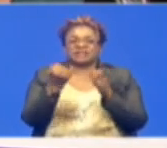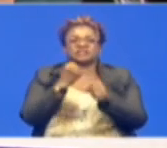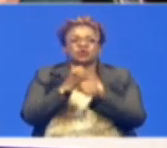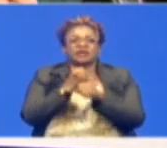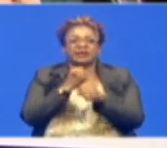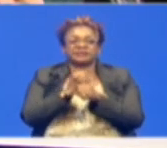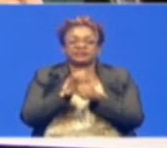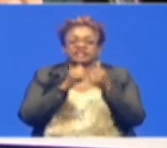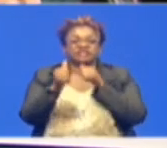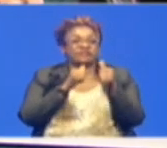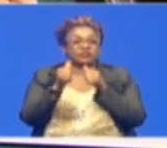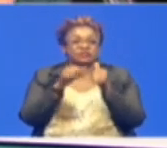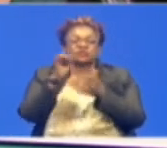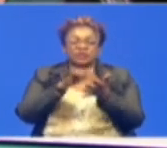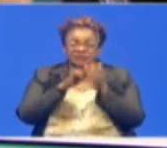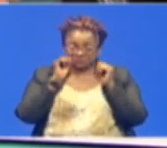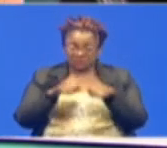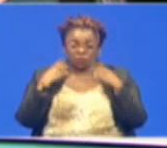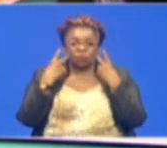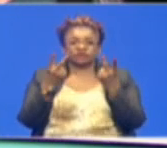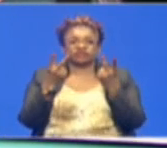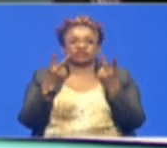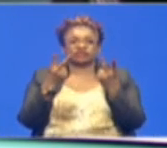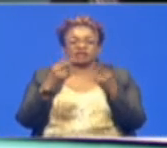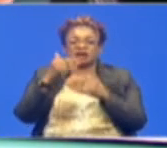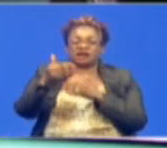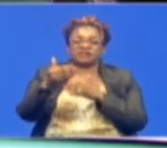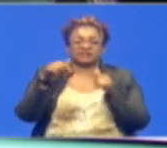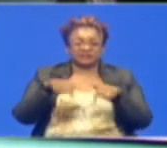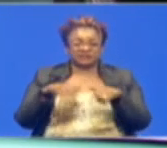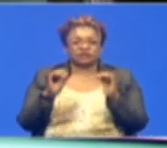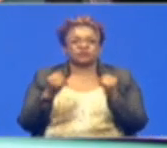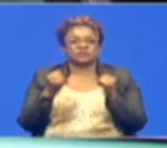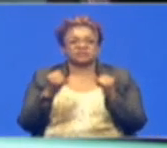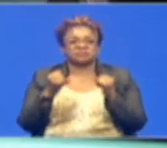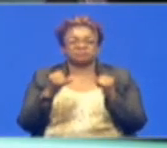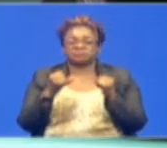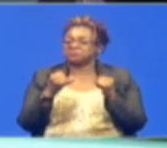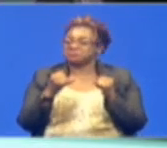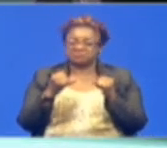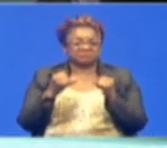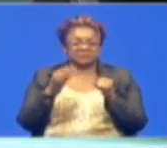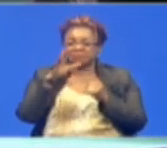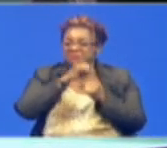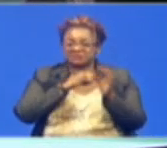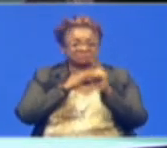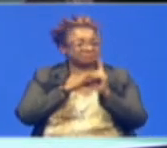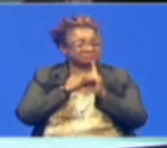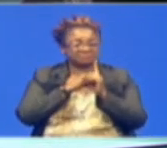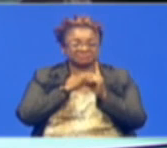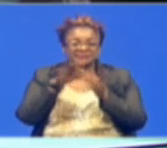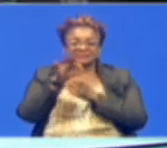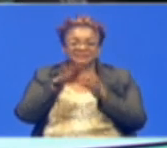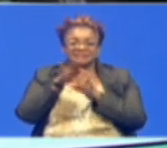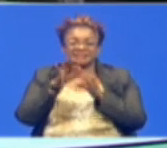big interviews. So that's definitely one to watch out for immediately after this bulletin. So you do not want to go far. Just get your cup of tea and then get